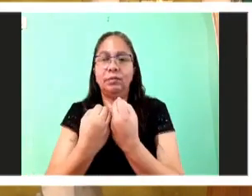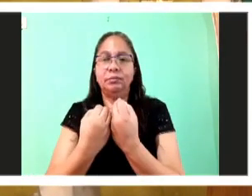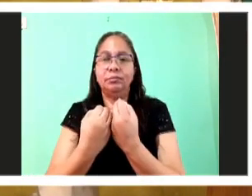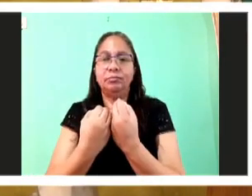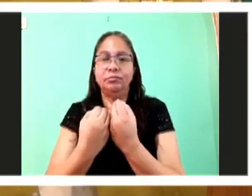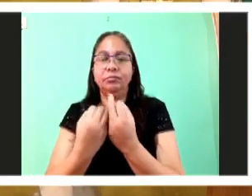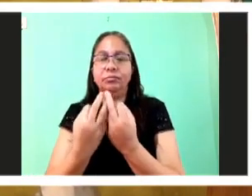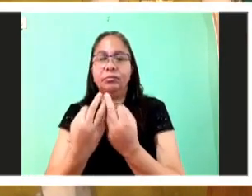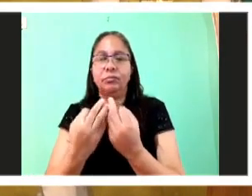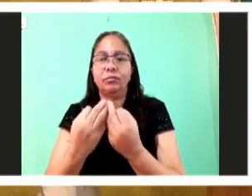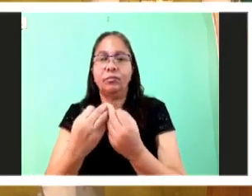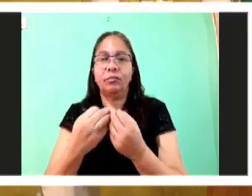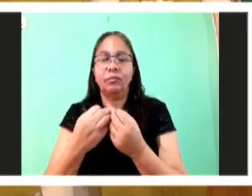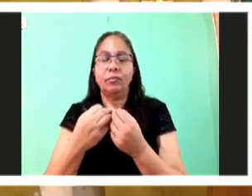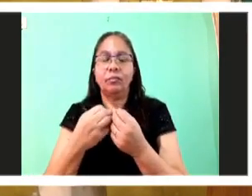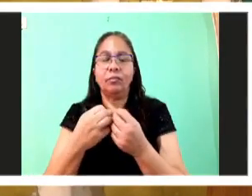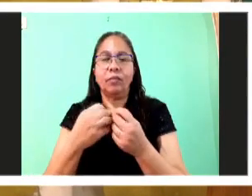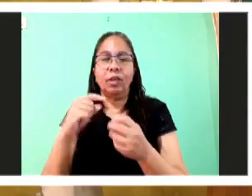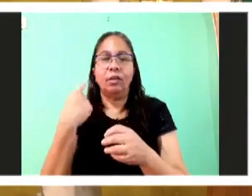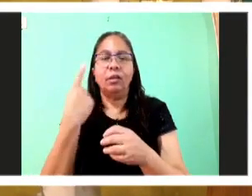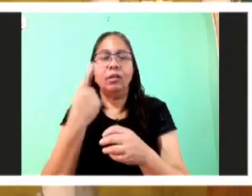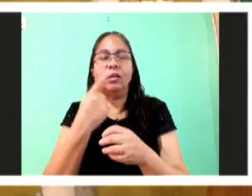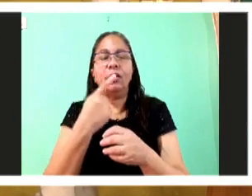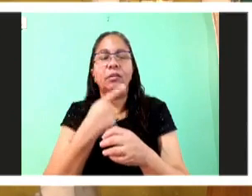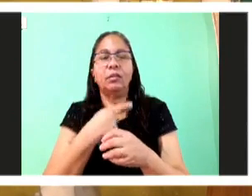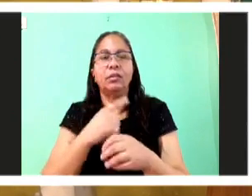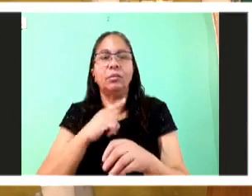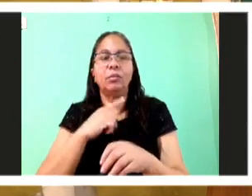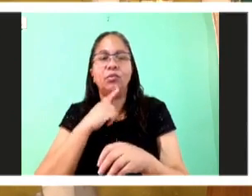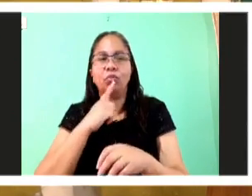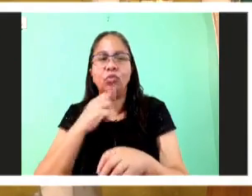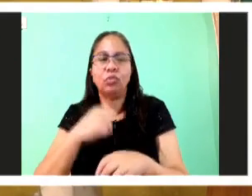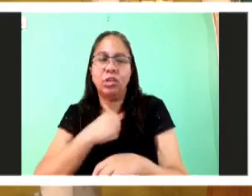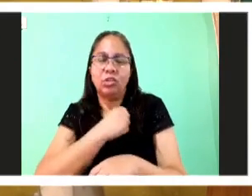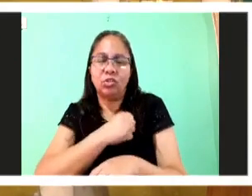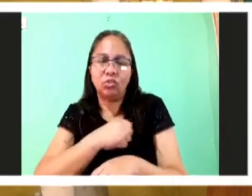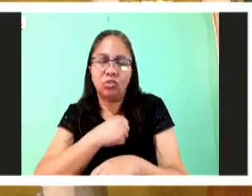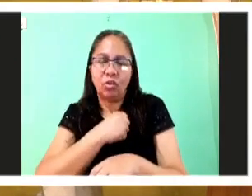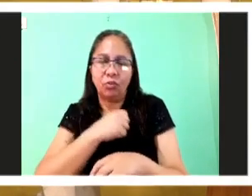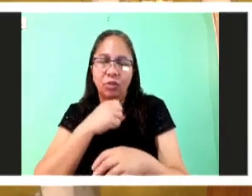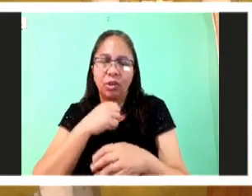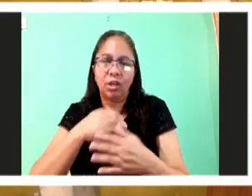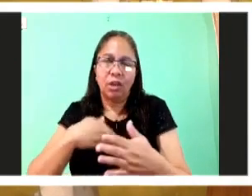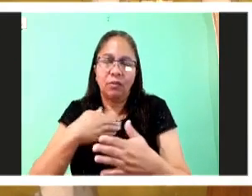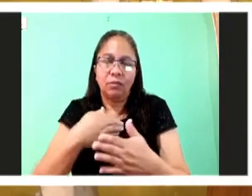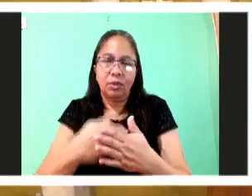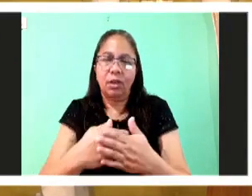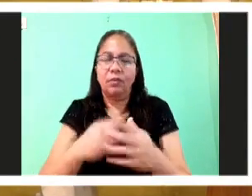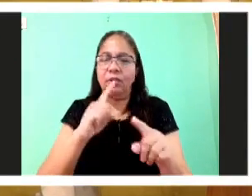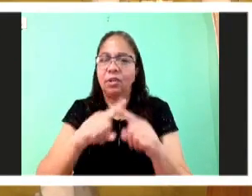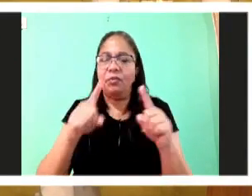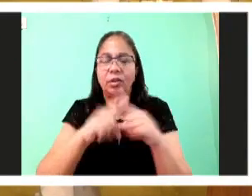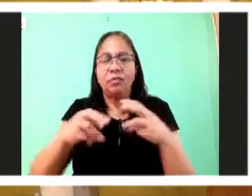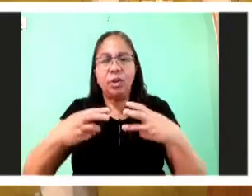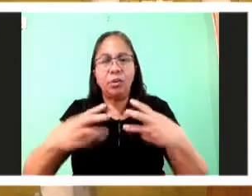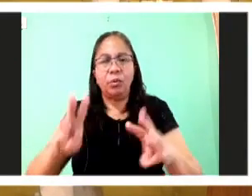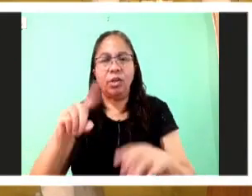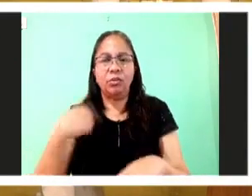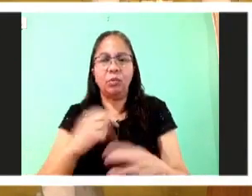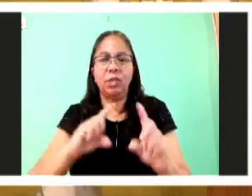And let us come with a spirit of true repentance today, recognizing all the ways in which we have sinned against